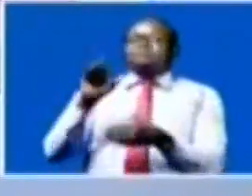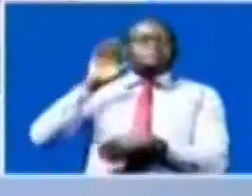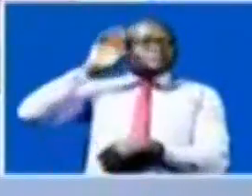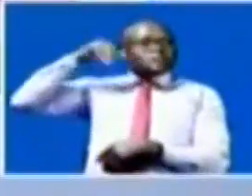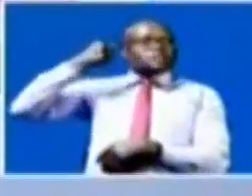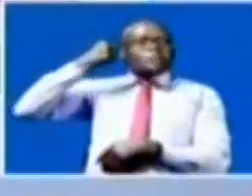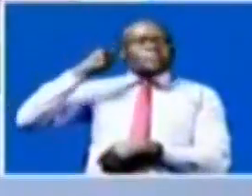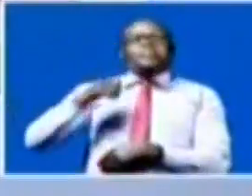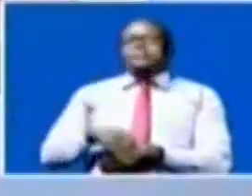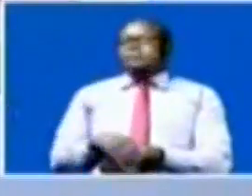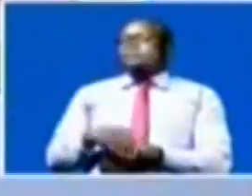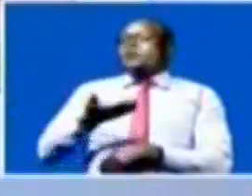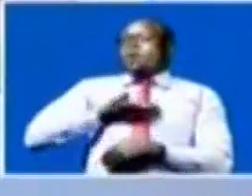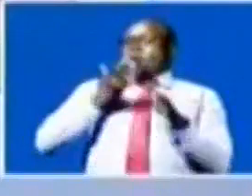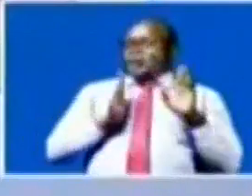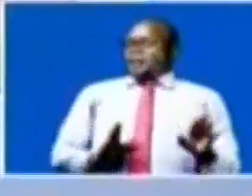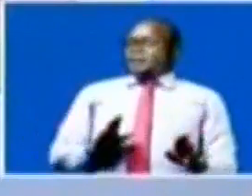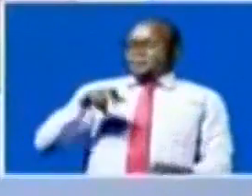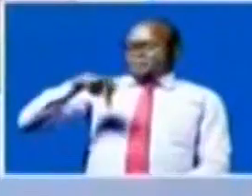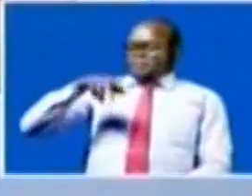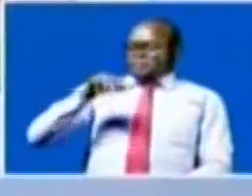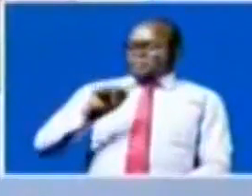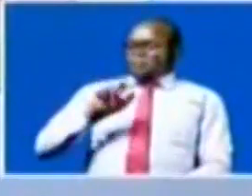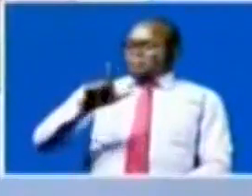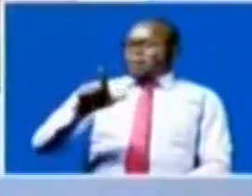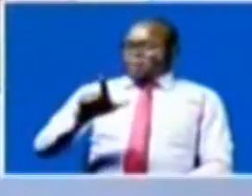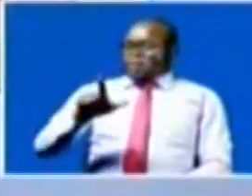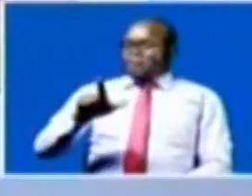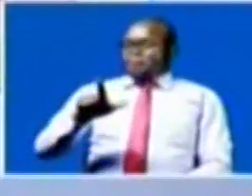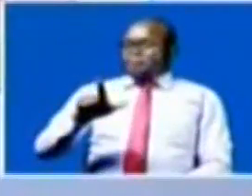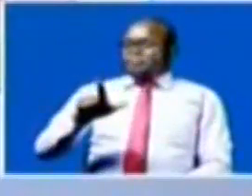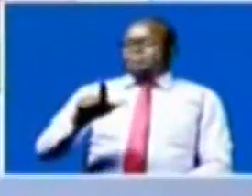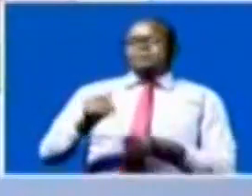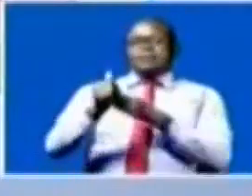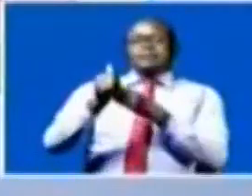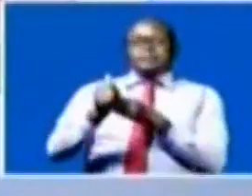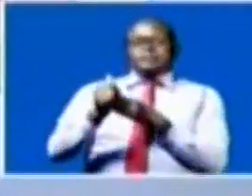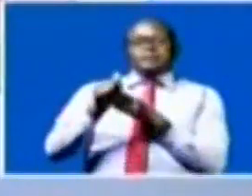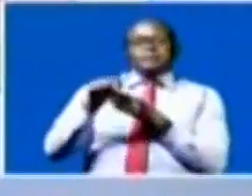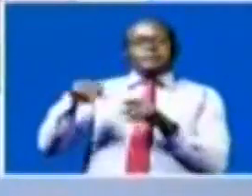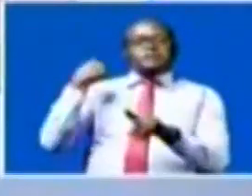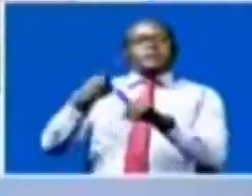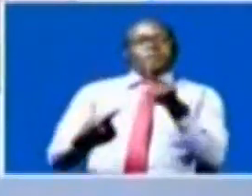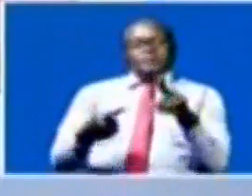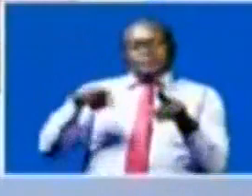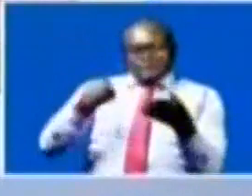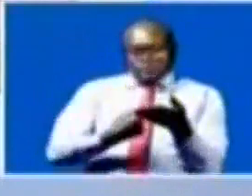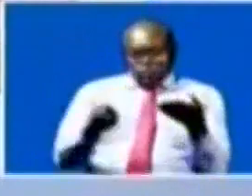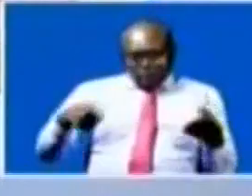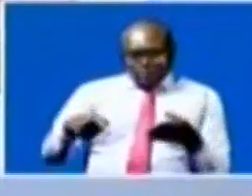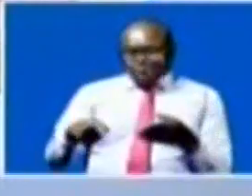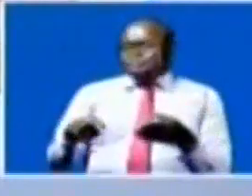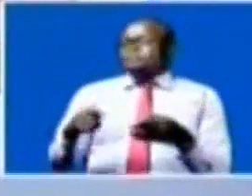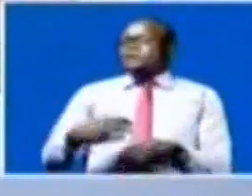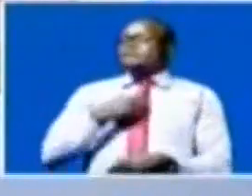belongs to Mzee Paul Nagiskie, a leading dopa breeder in the country. On this week's episode of The Next Frontier, Philip